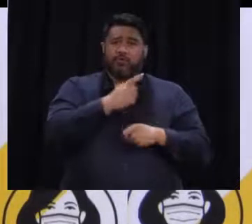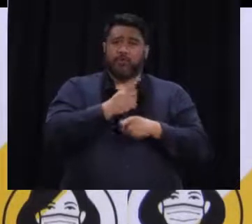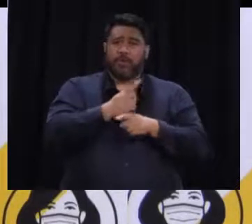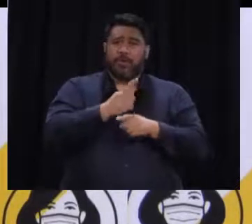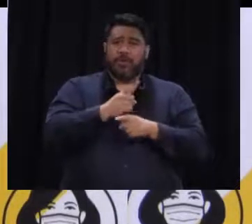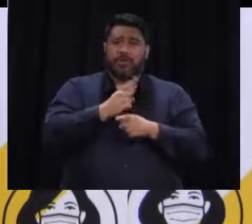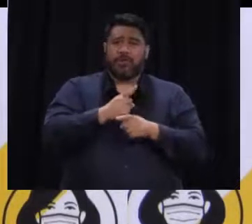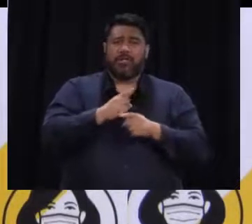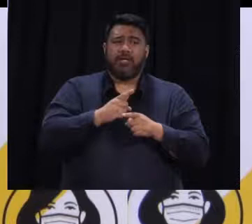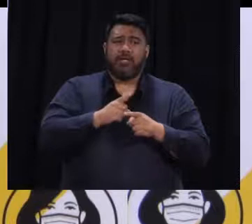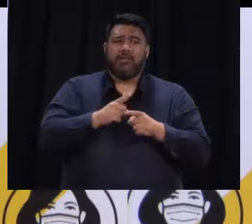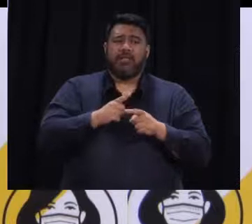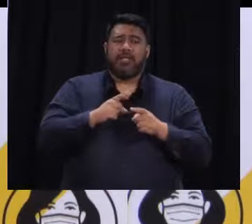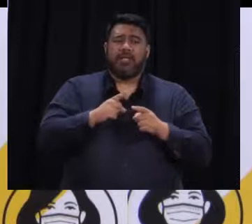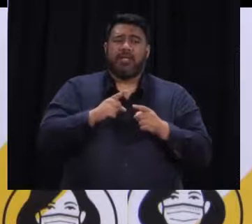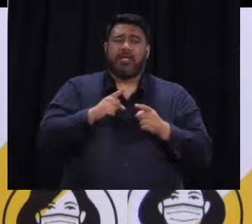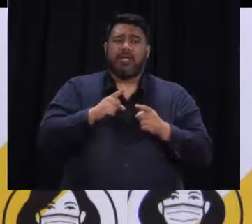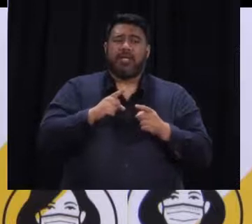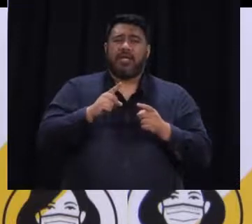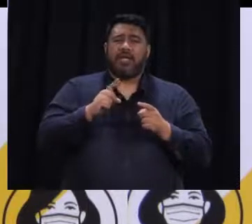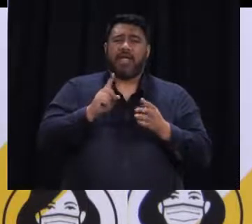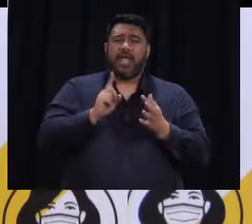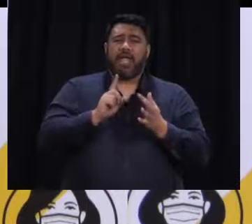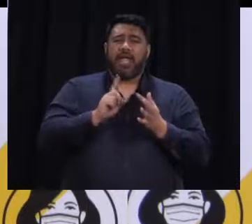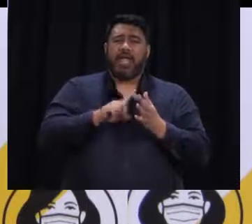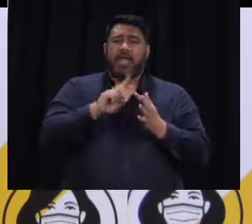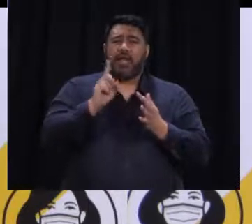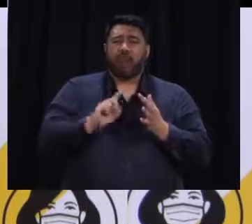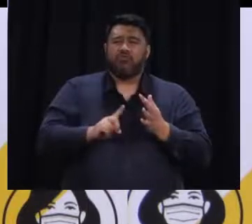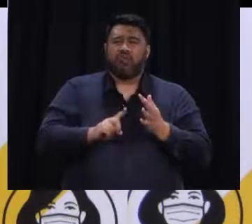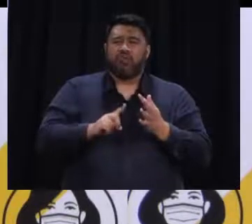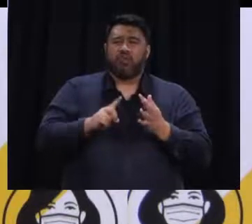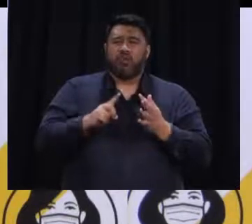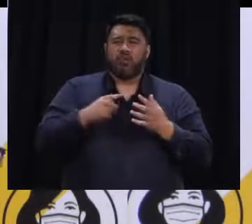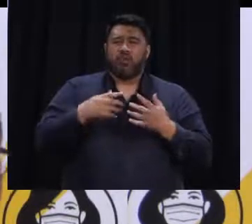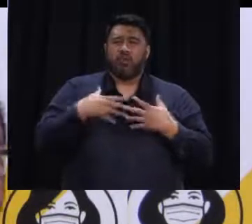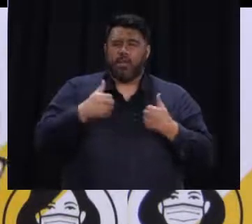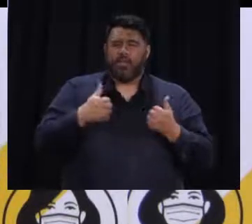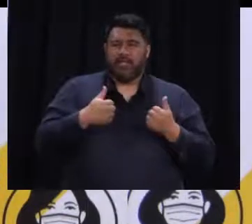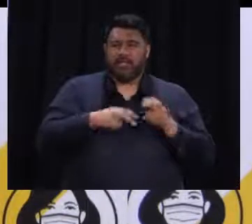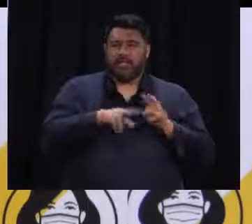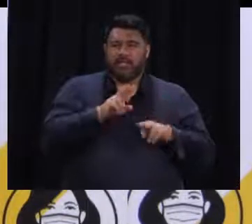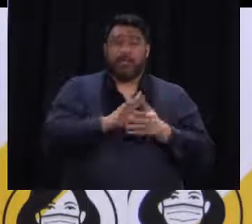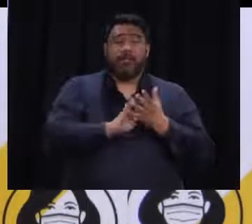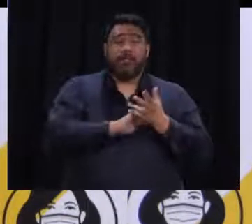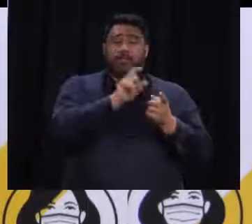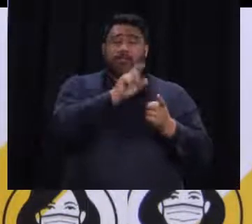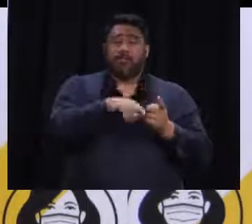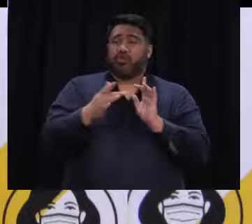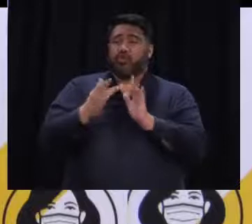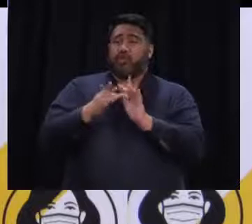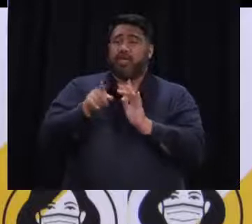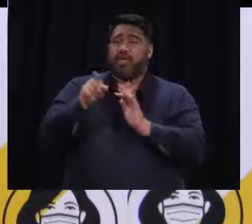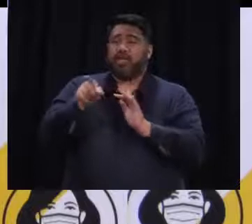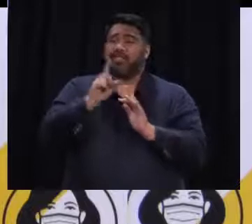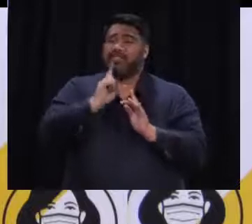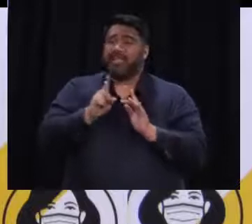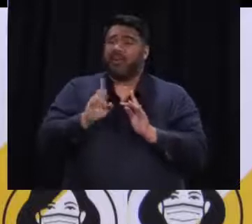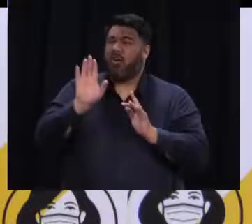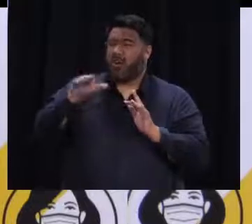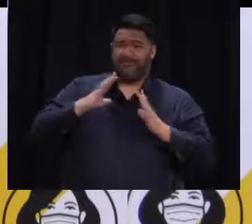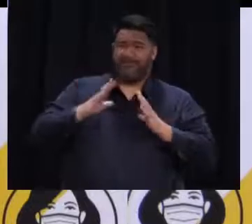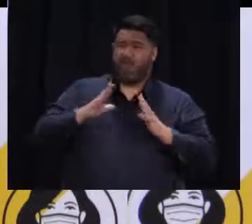assessments. So this essentially means that once someone's contacted the first time and they say, look, I'm feeling good, they can then move to a system of emailing